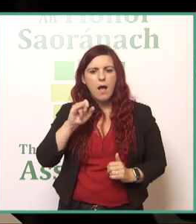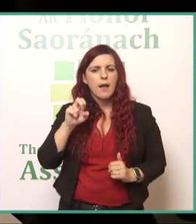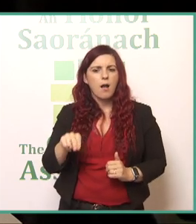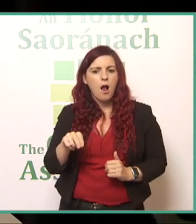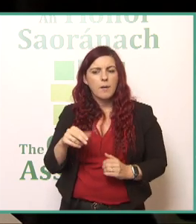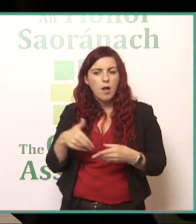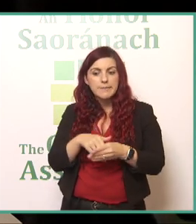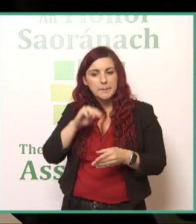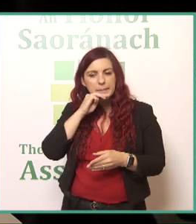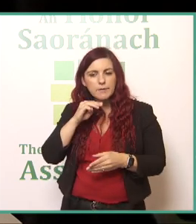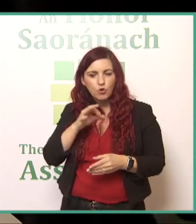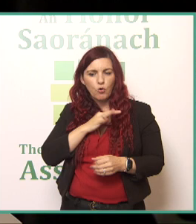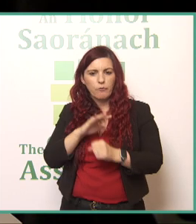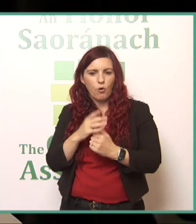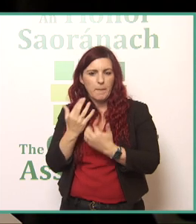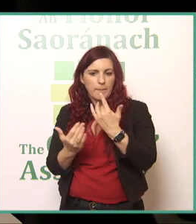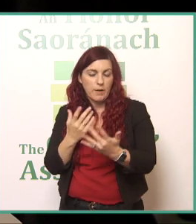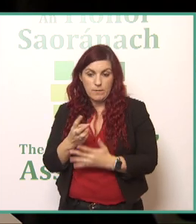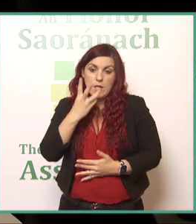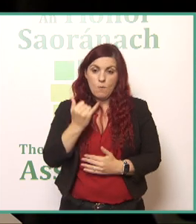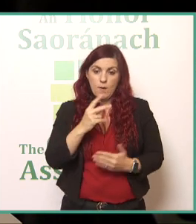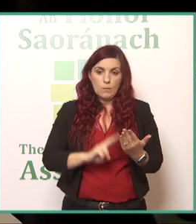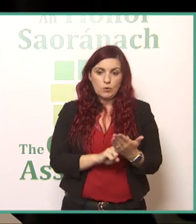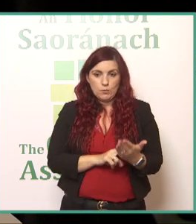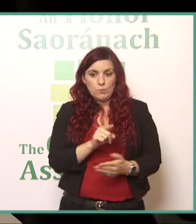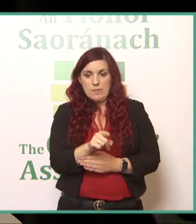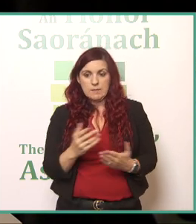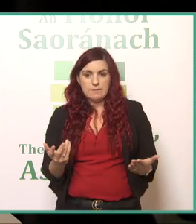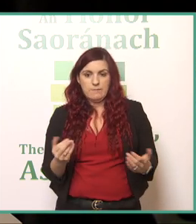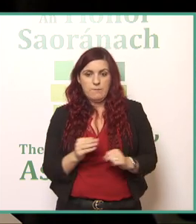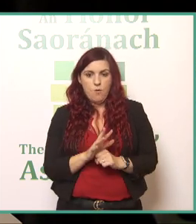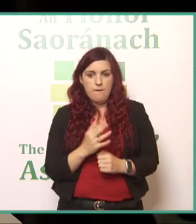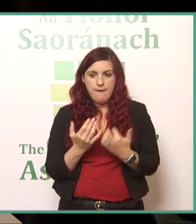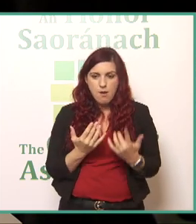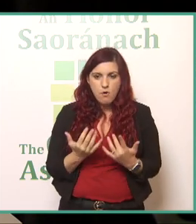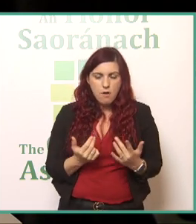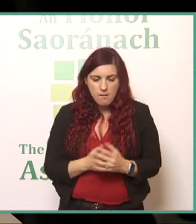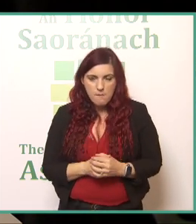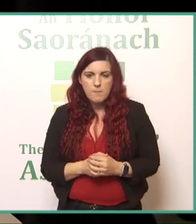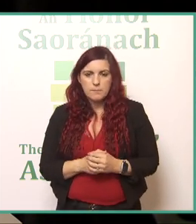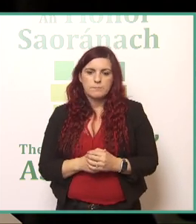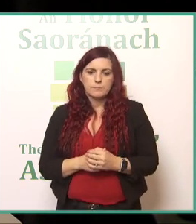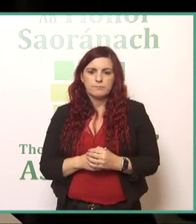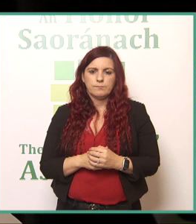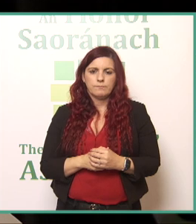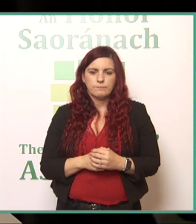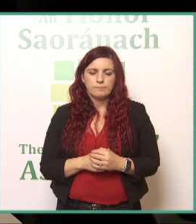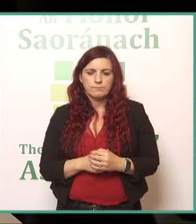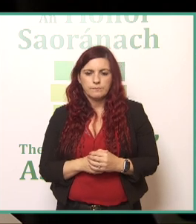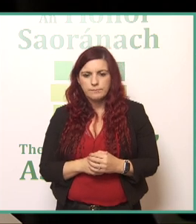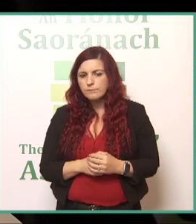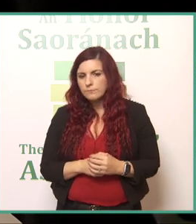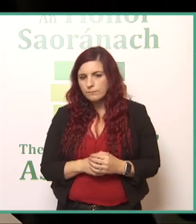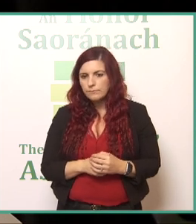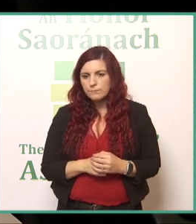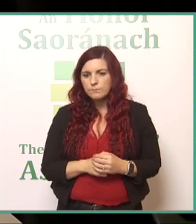burning. So that has sort of lent its use from the perspective of the growing medium and the fuel. But